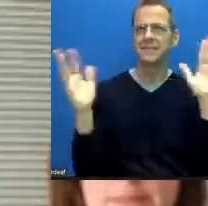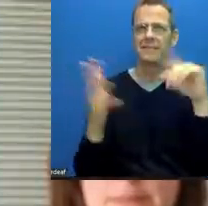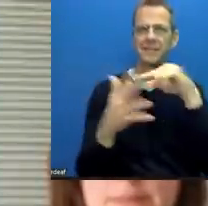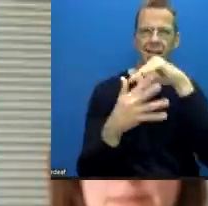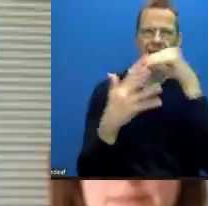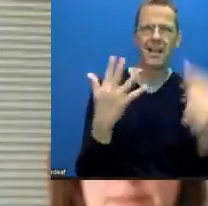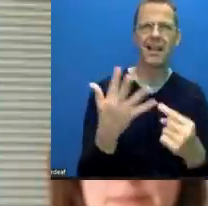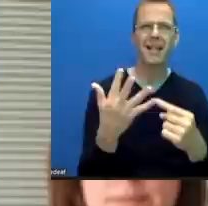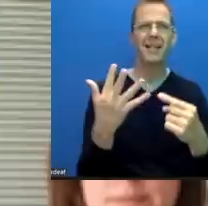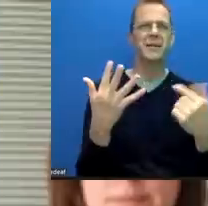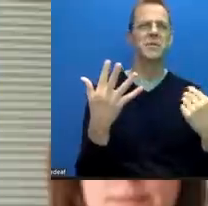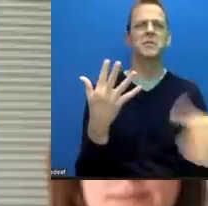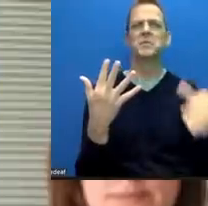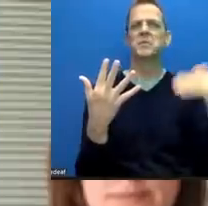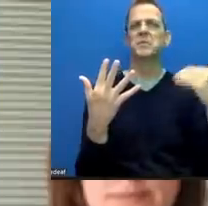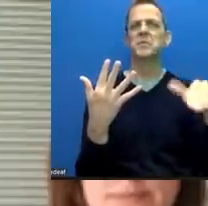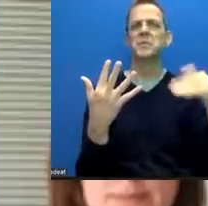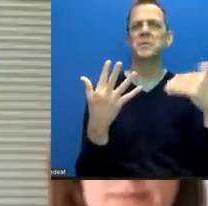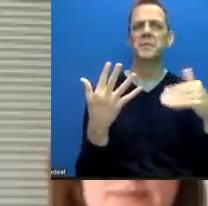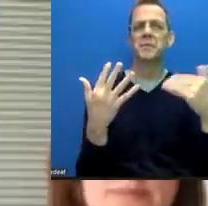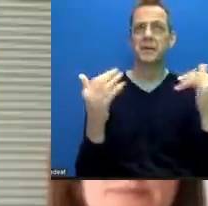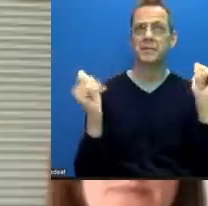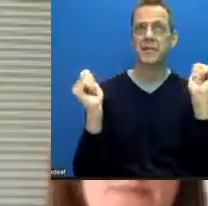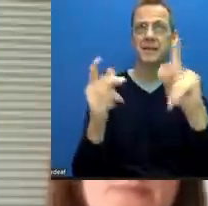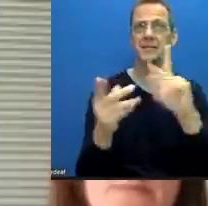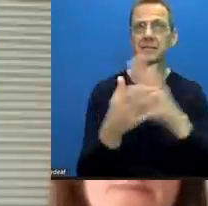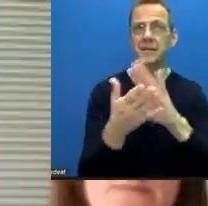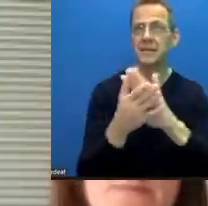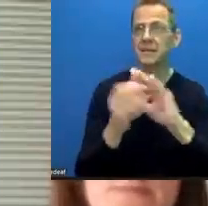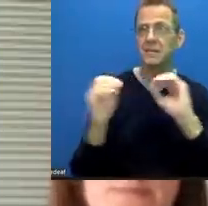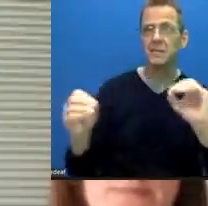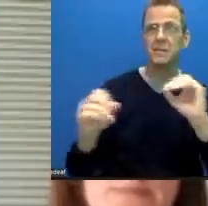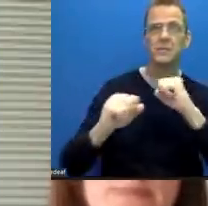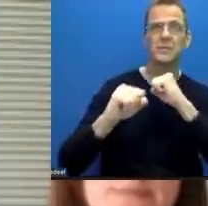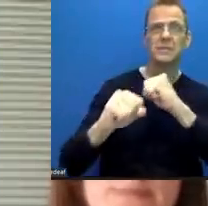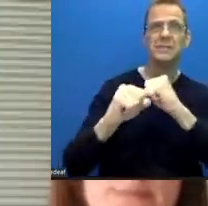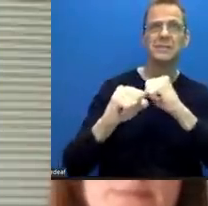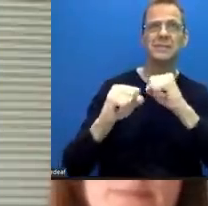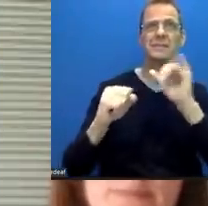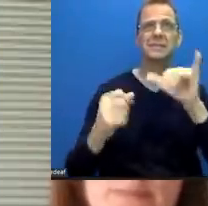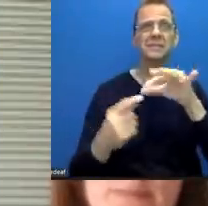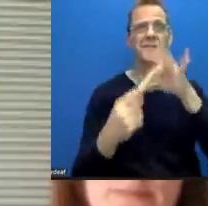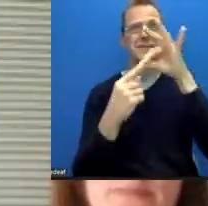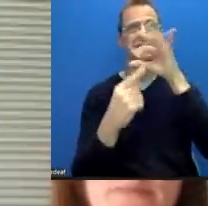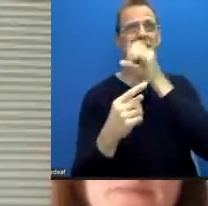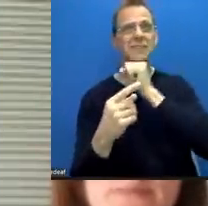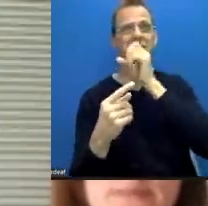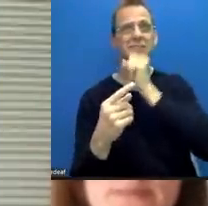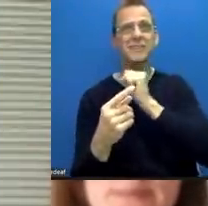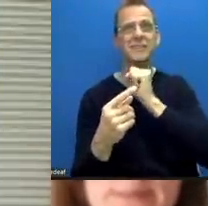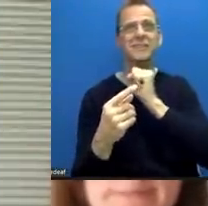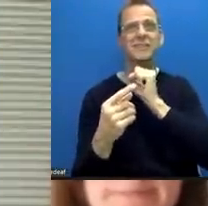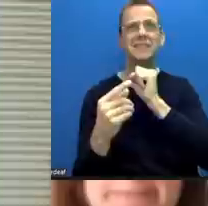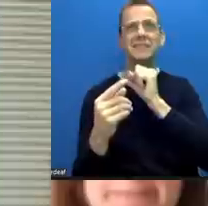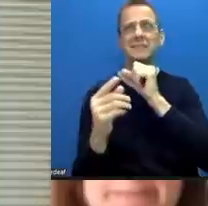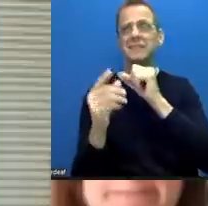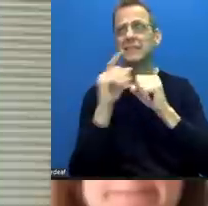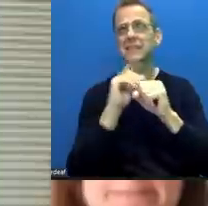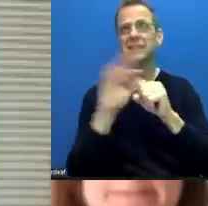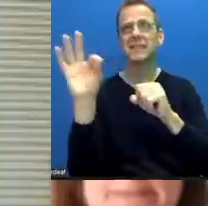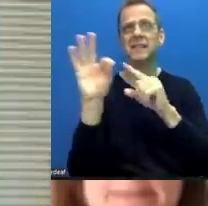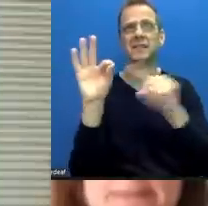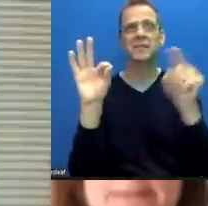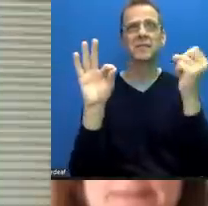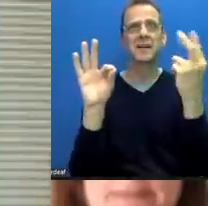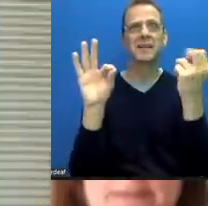they go through the fall when they are the least protected, all those under 12 non-protected group in our society right now. So